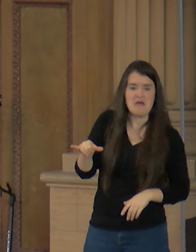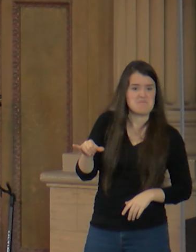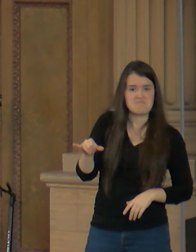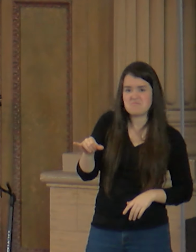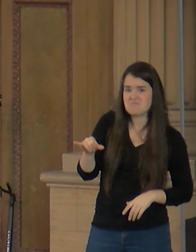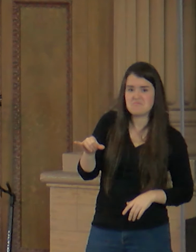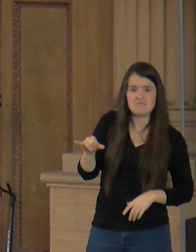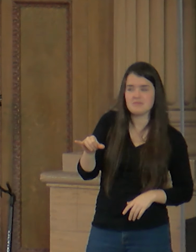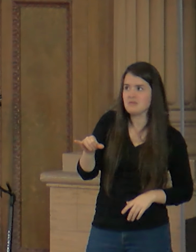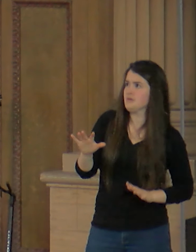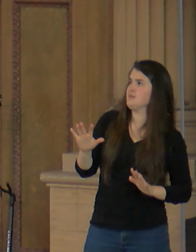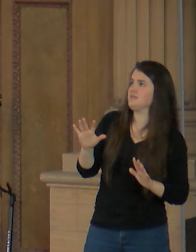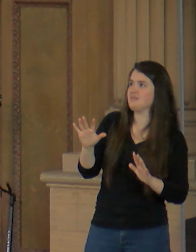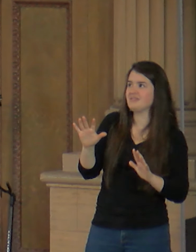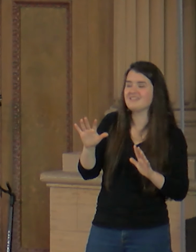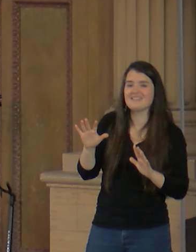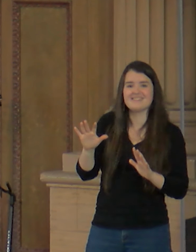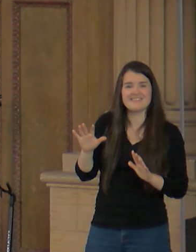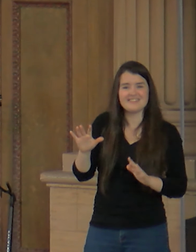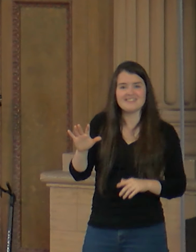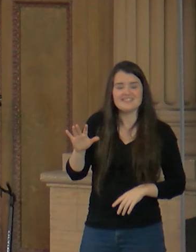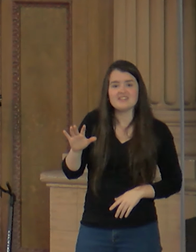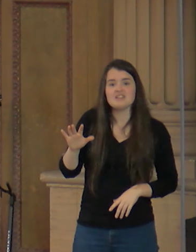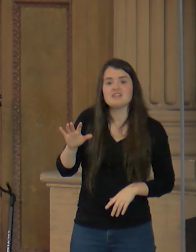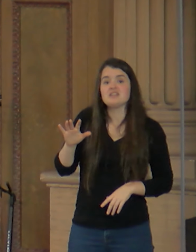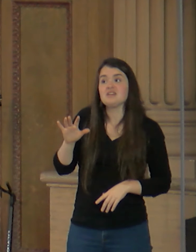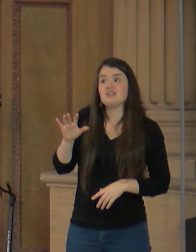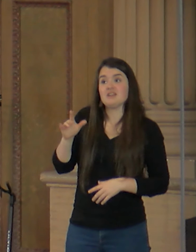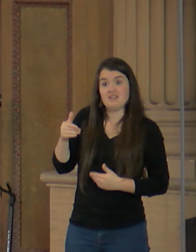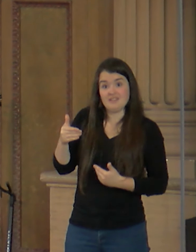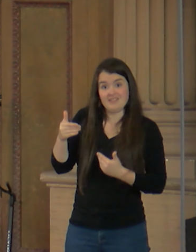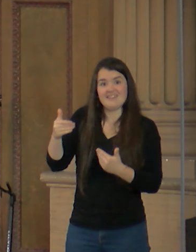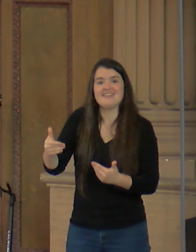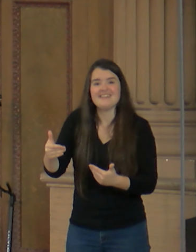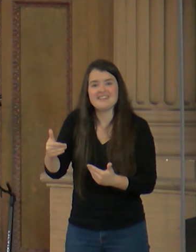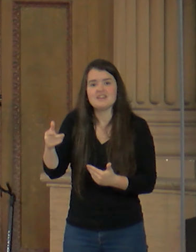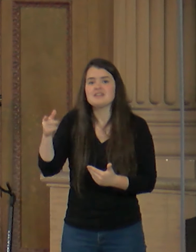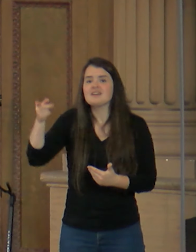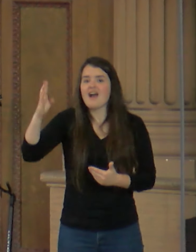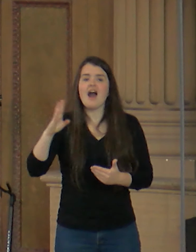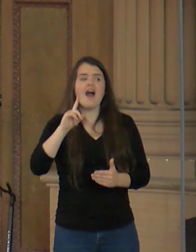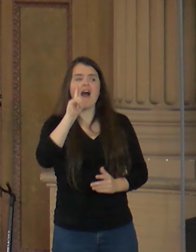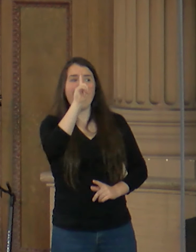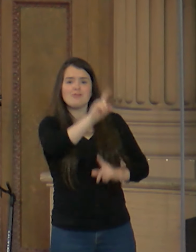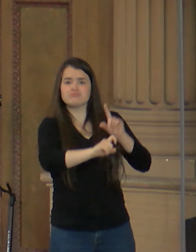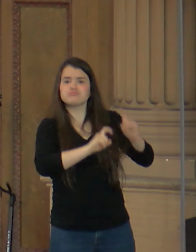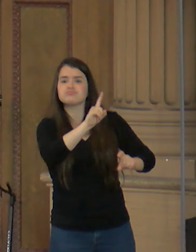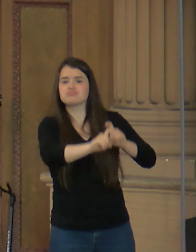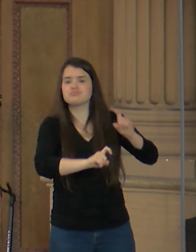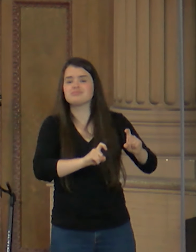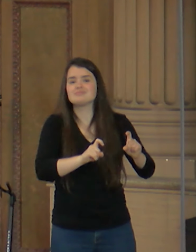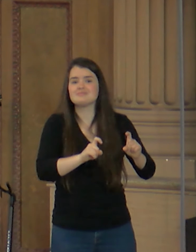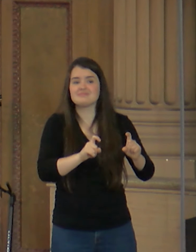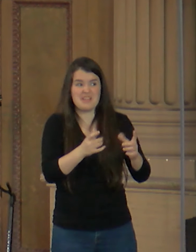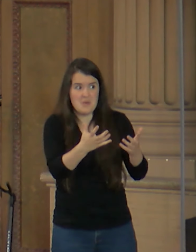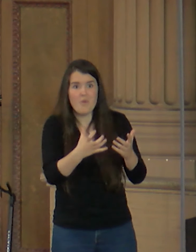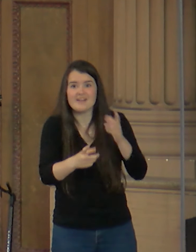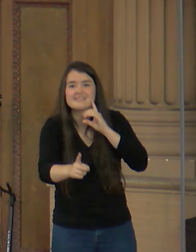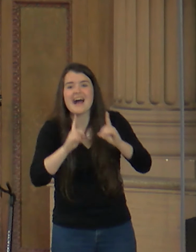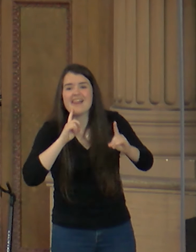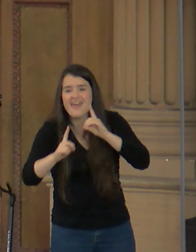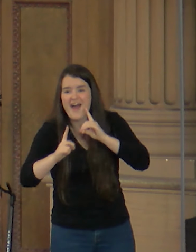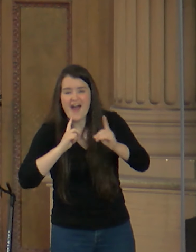And then God goes on and he starts asking Job questions, which is what you do when you want to draw someone out, when you want to open a dialogue. He's not out to humiliate Job.